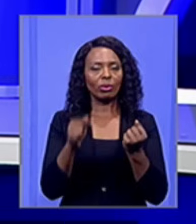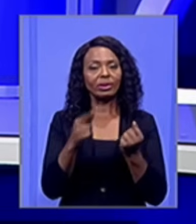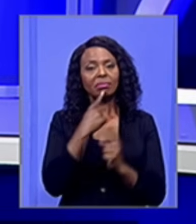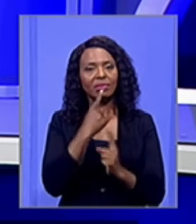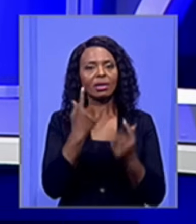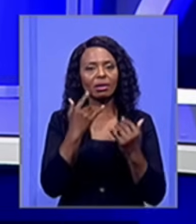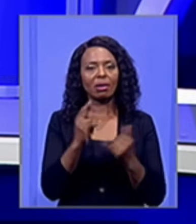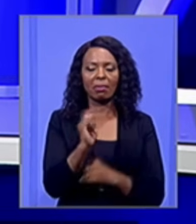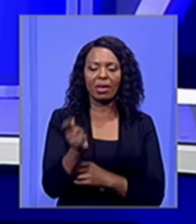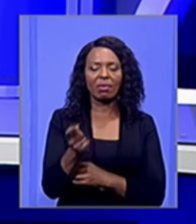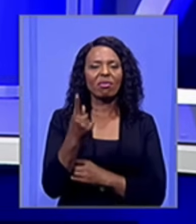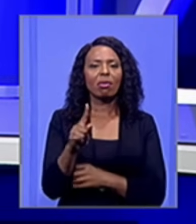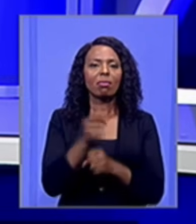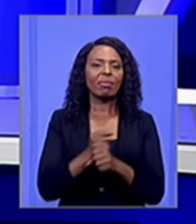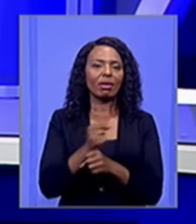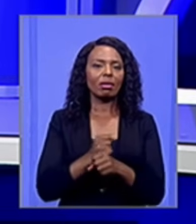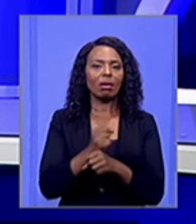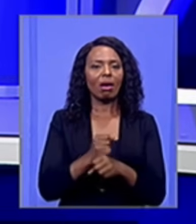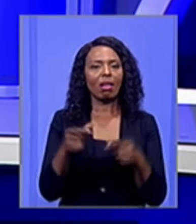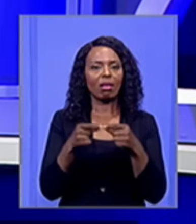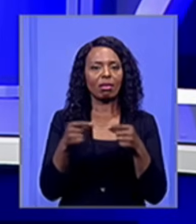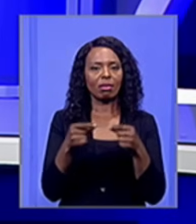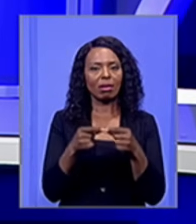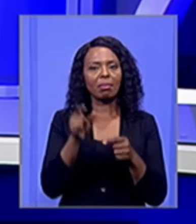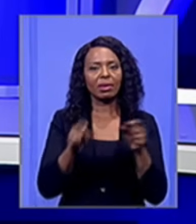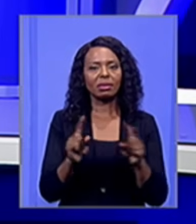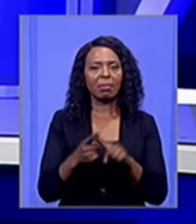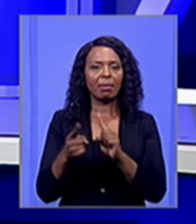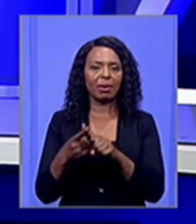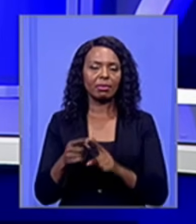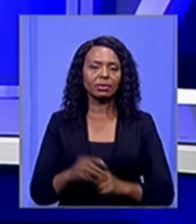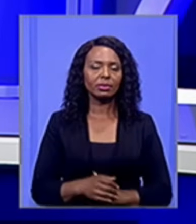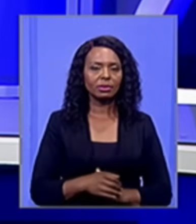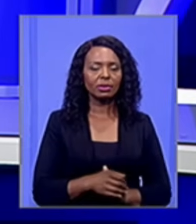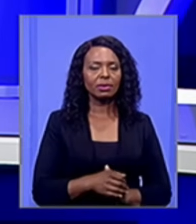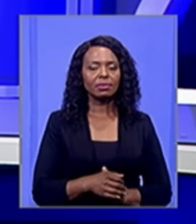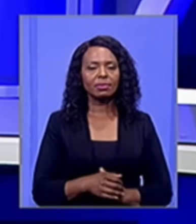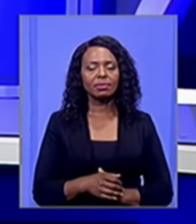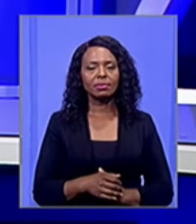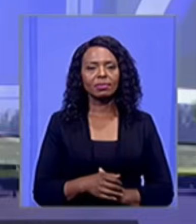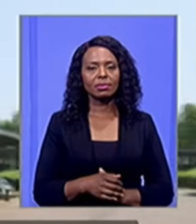lefe ditshenyehelo tsa bongaka tsa mahlatsipa a dikotsi tsa mebileng.